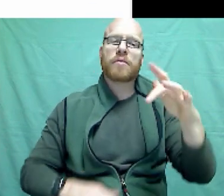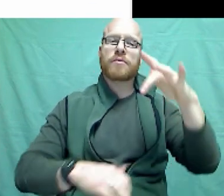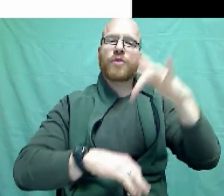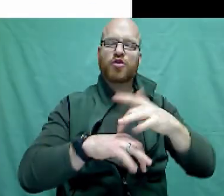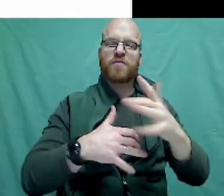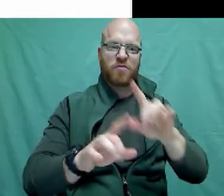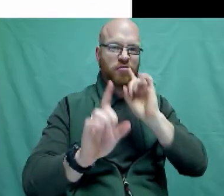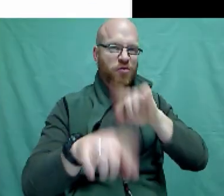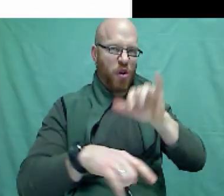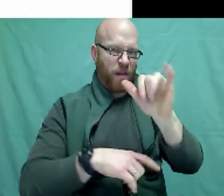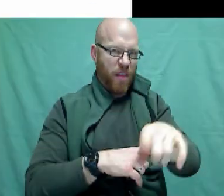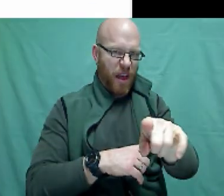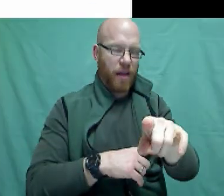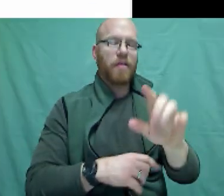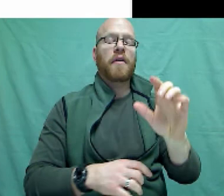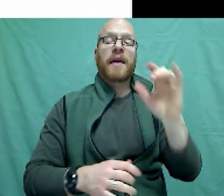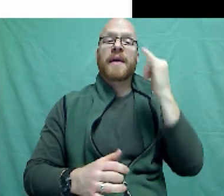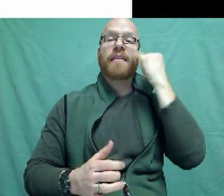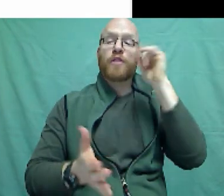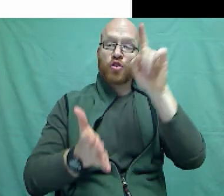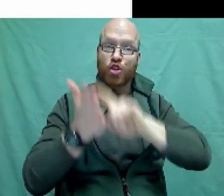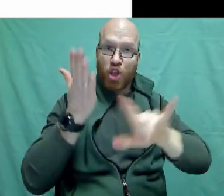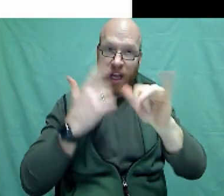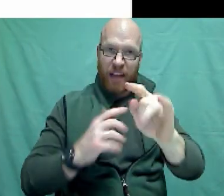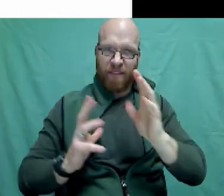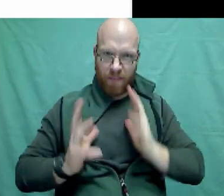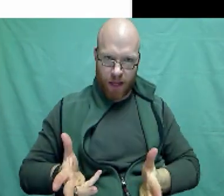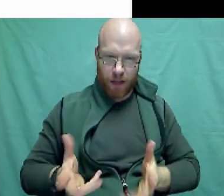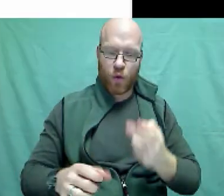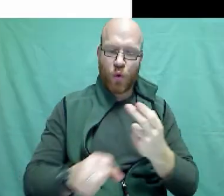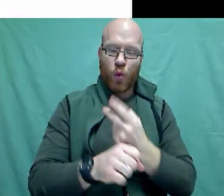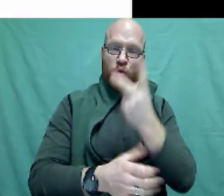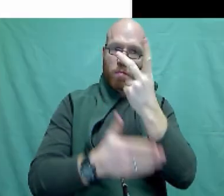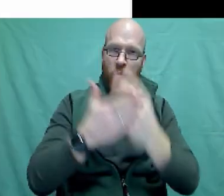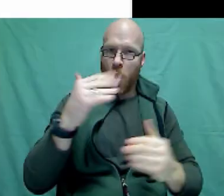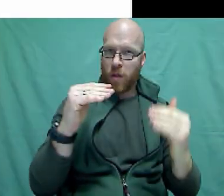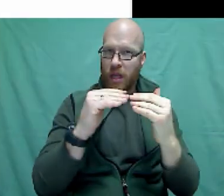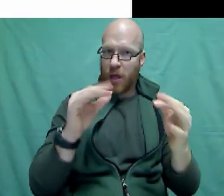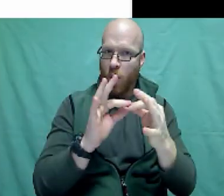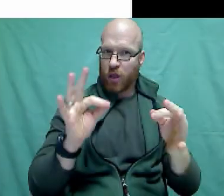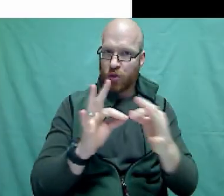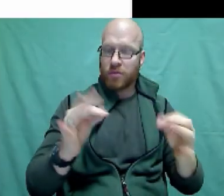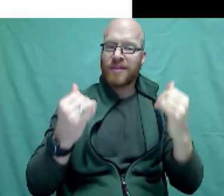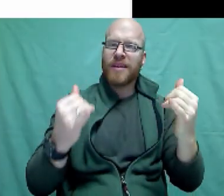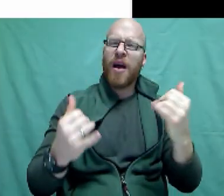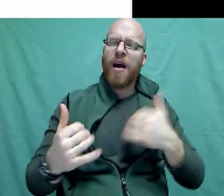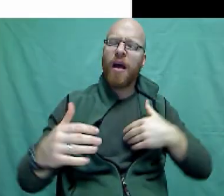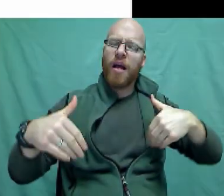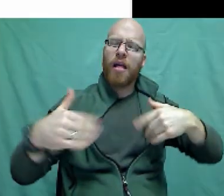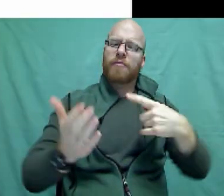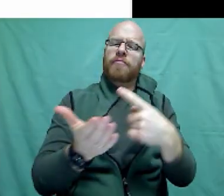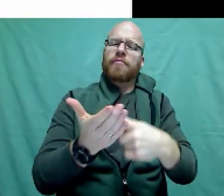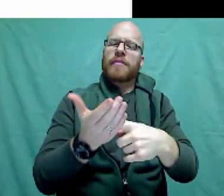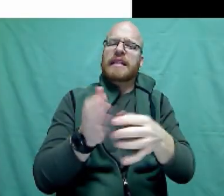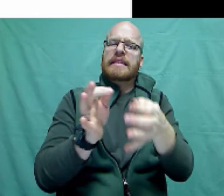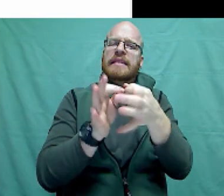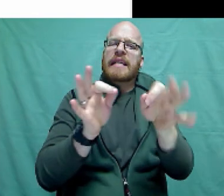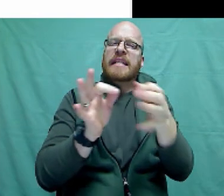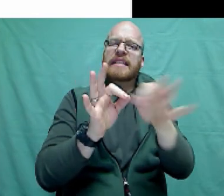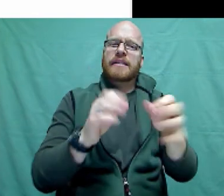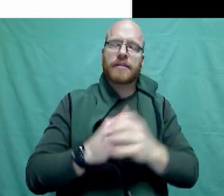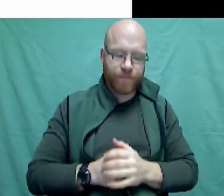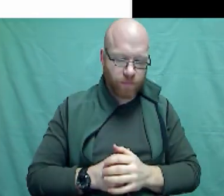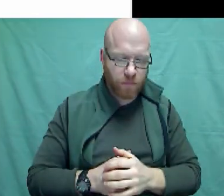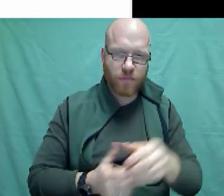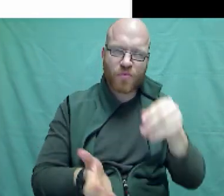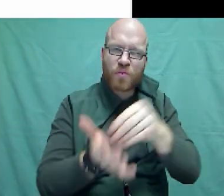And I want to touch upon that. Now, if you check the answer is fine. Use both equations to check your work. But we haven't talked about